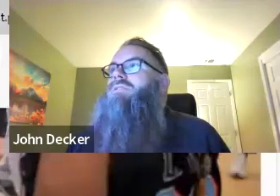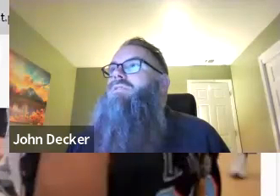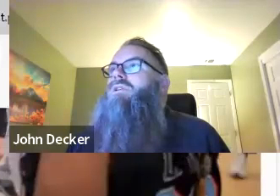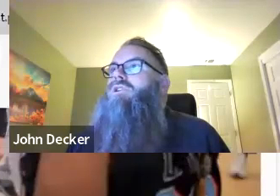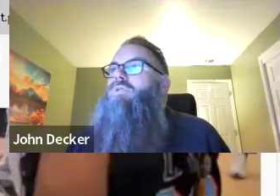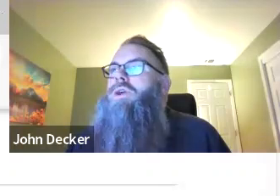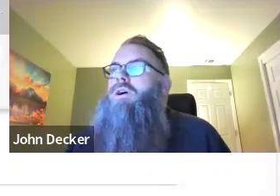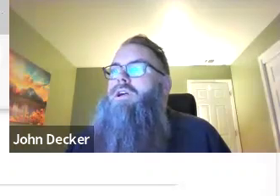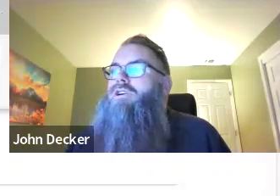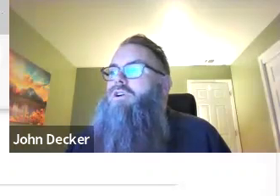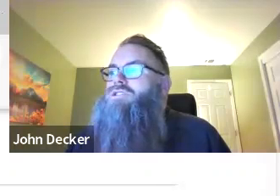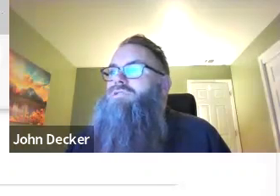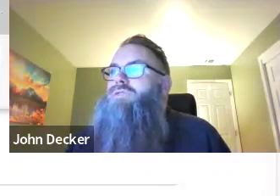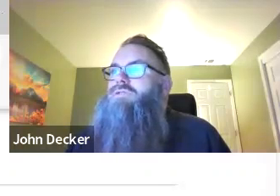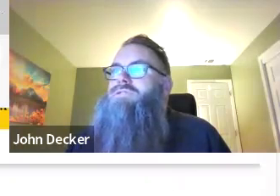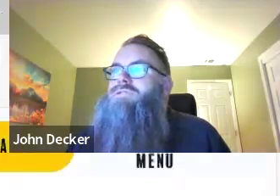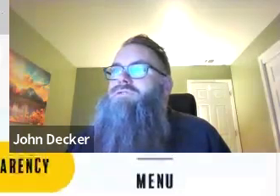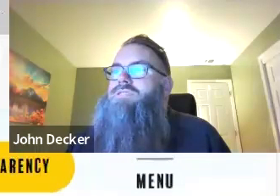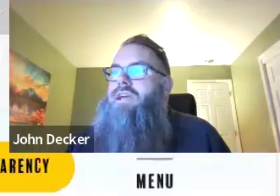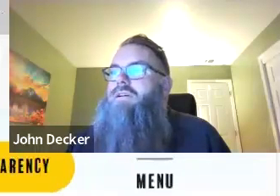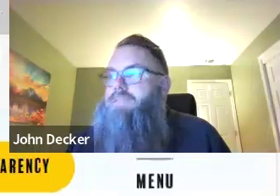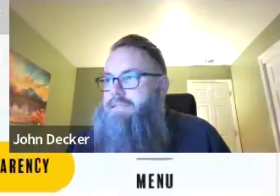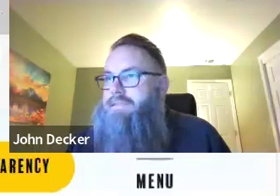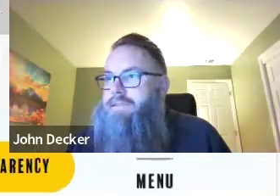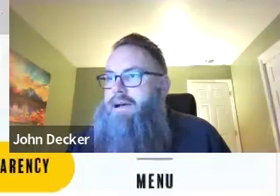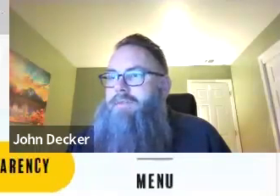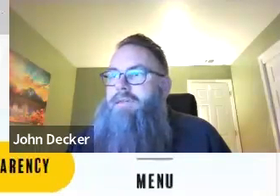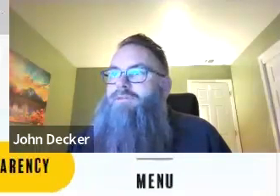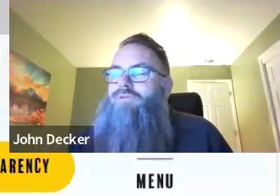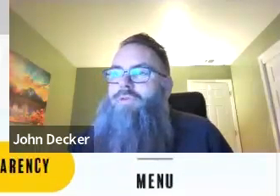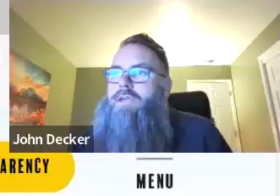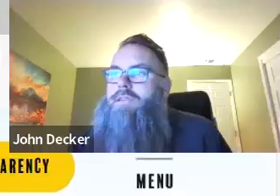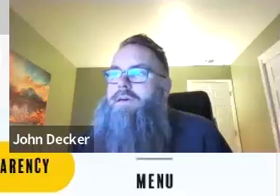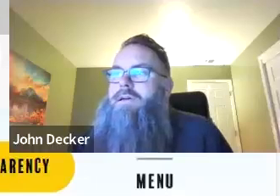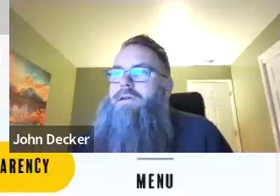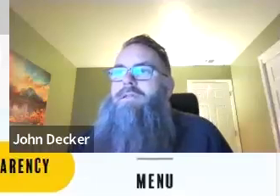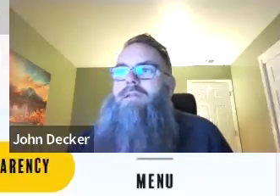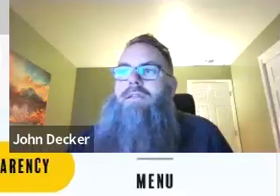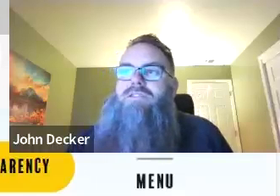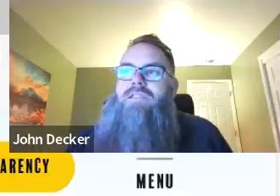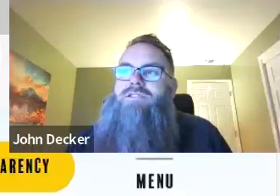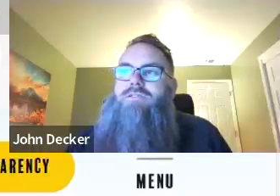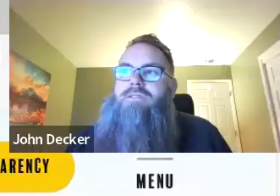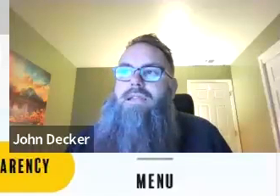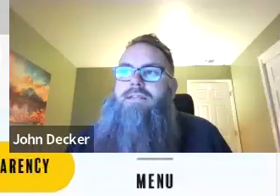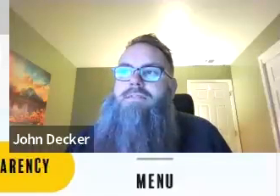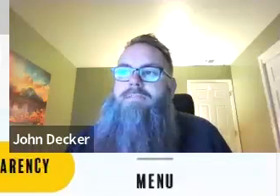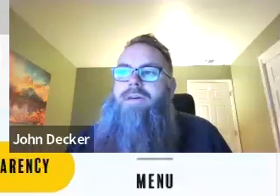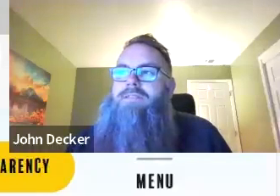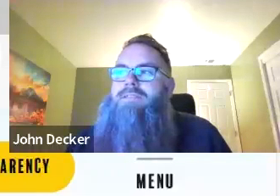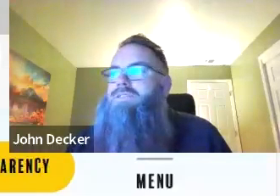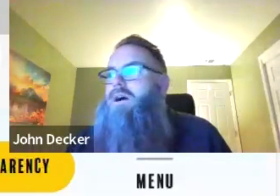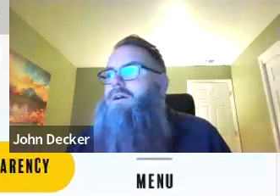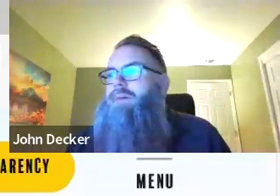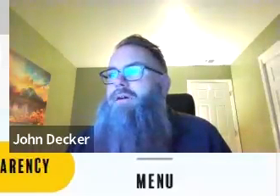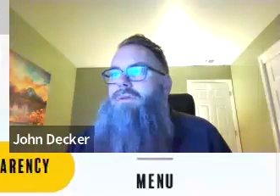way. So we are encouraging folks to sign on to this. If you read the legislature's analysis about